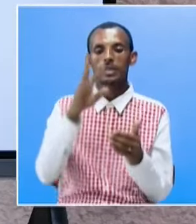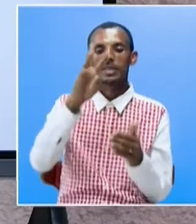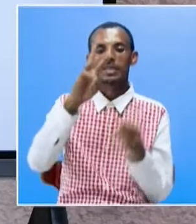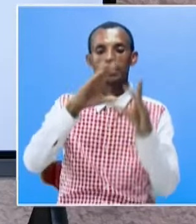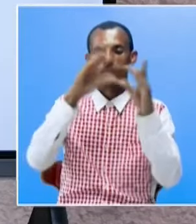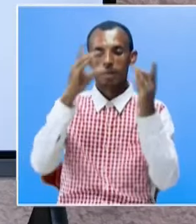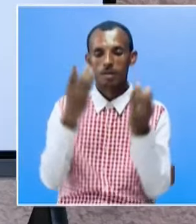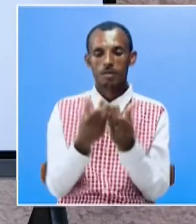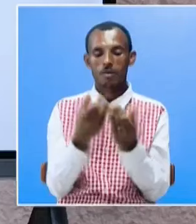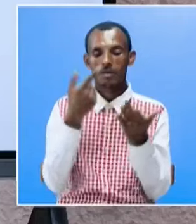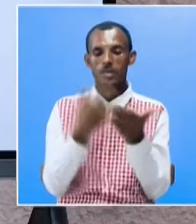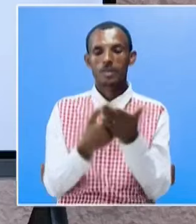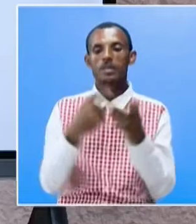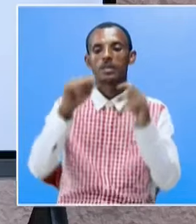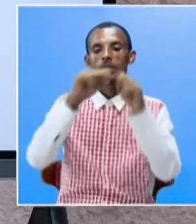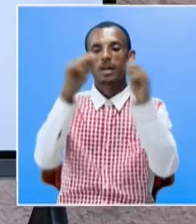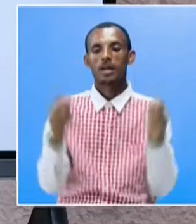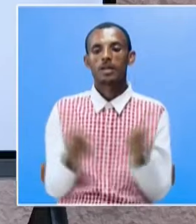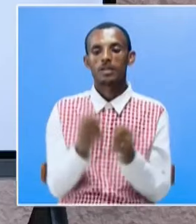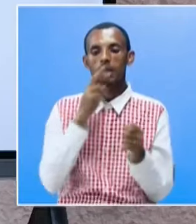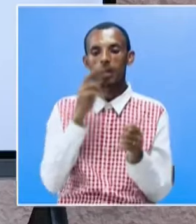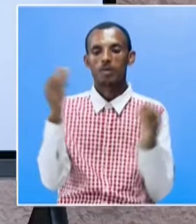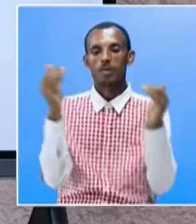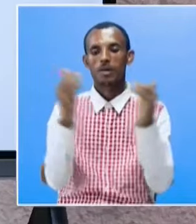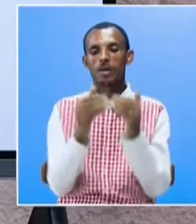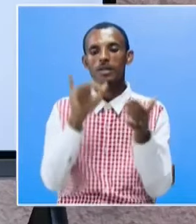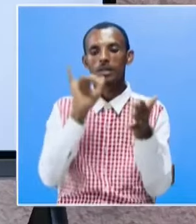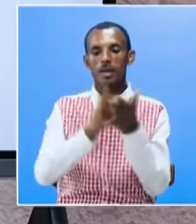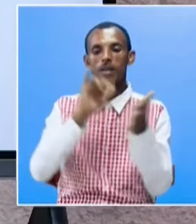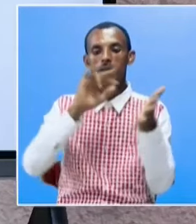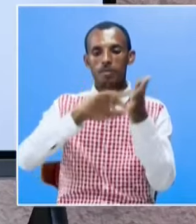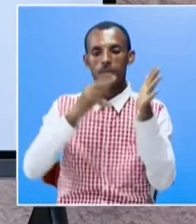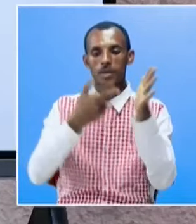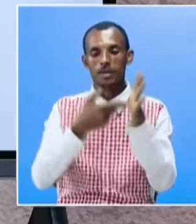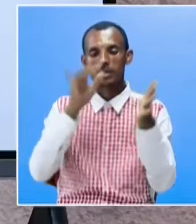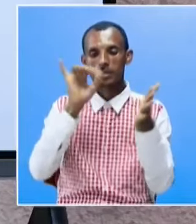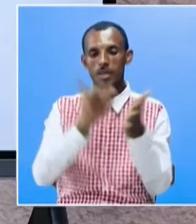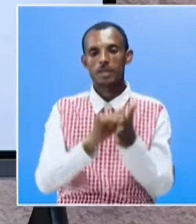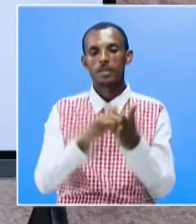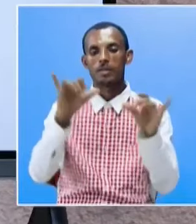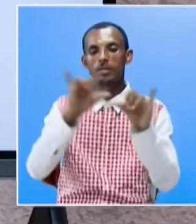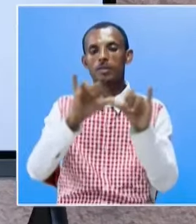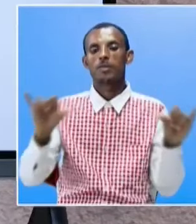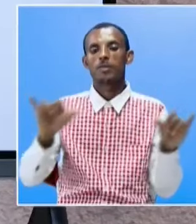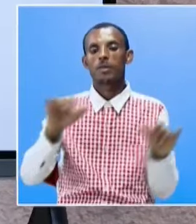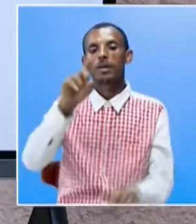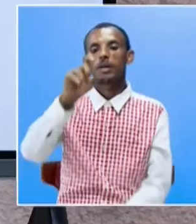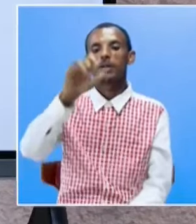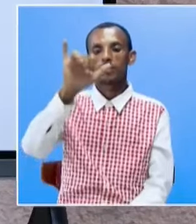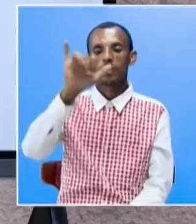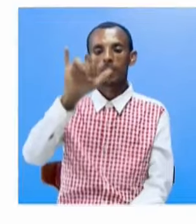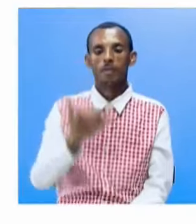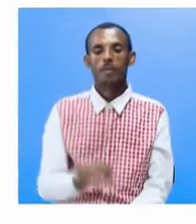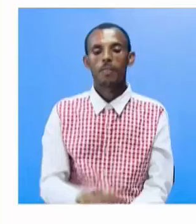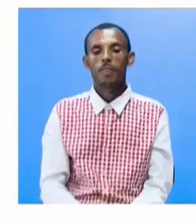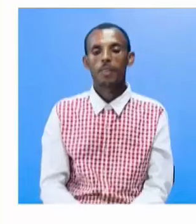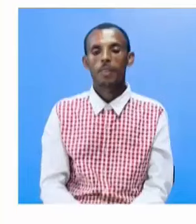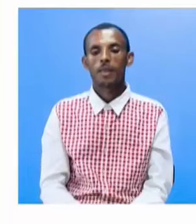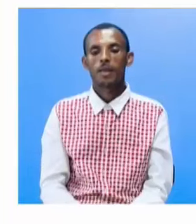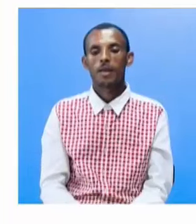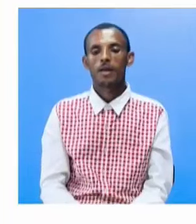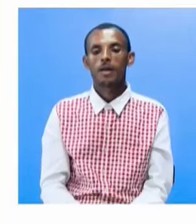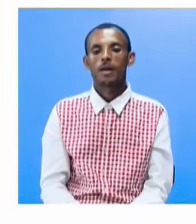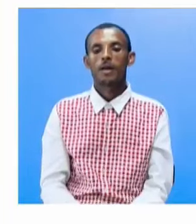of these triangles are congruent. That means the measure of XY,